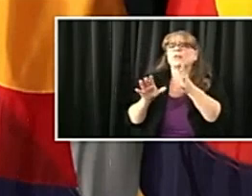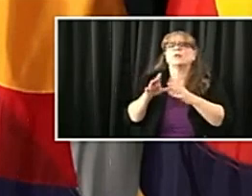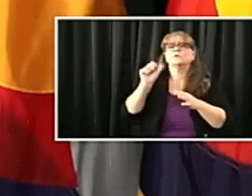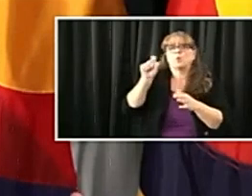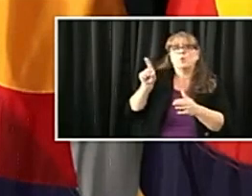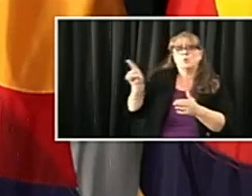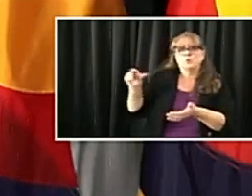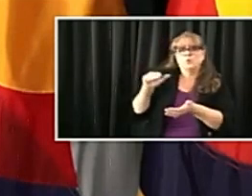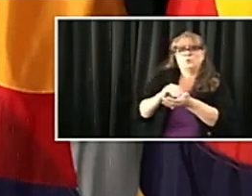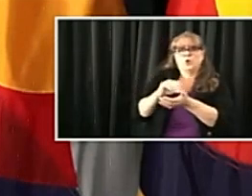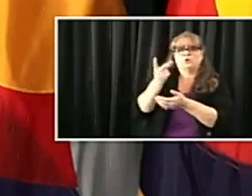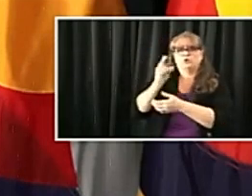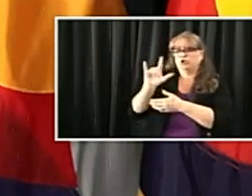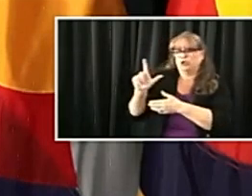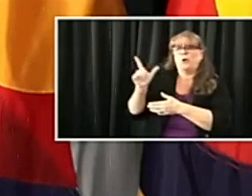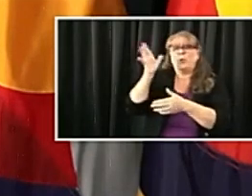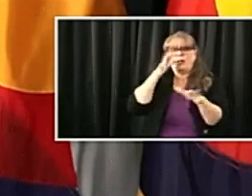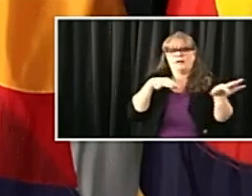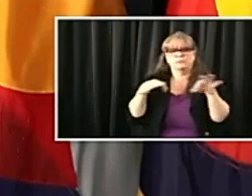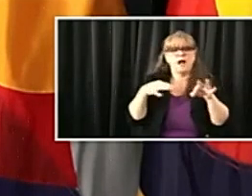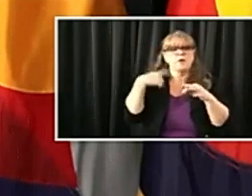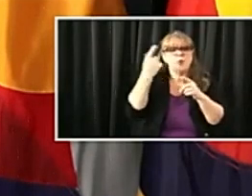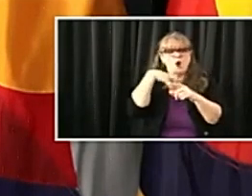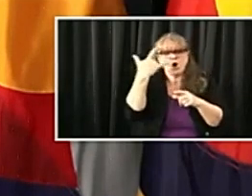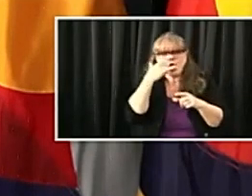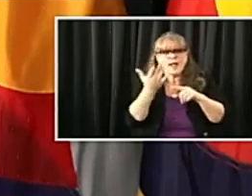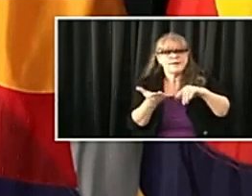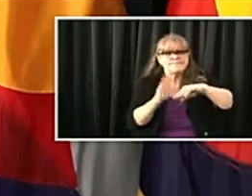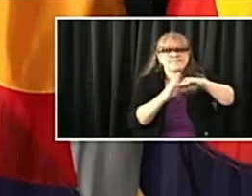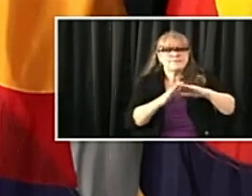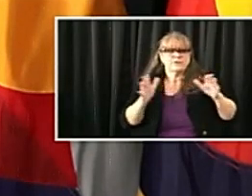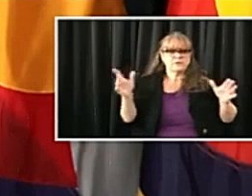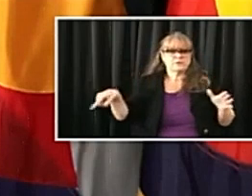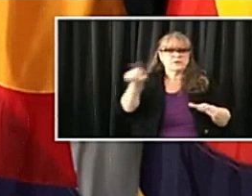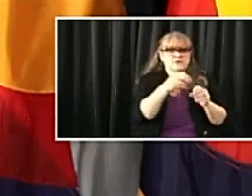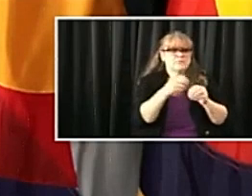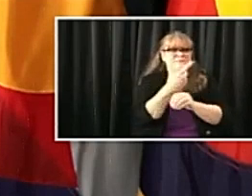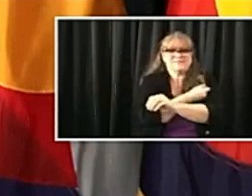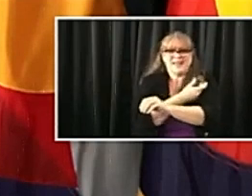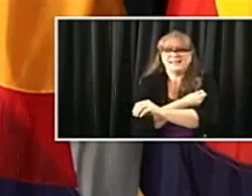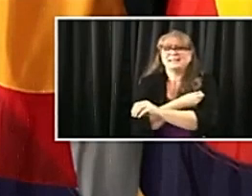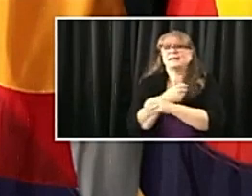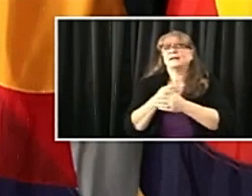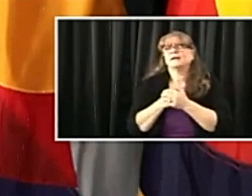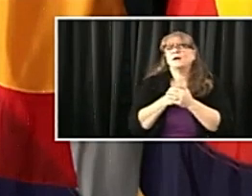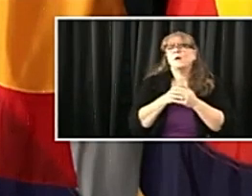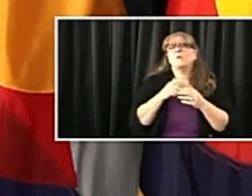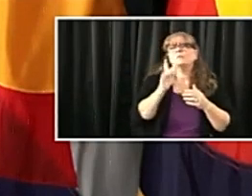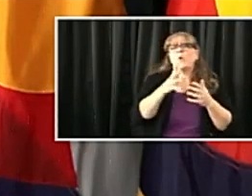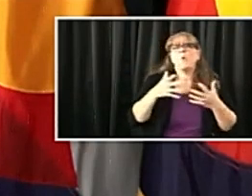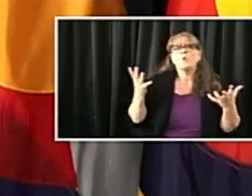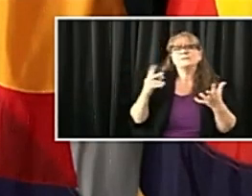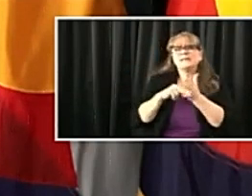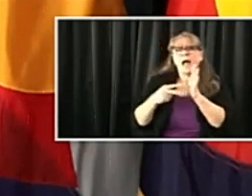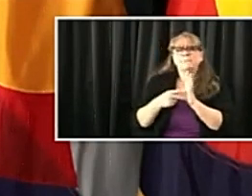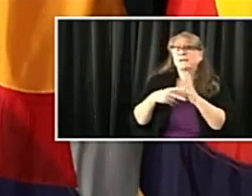people get vaccinated, especially those who are most likely to require hospitalization or to have major adverse health effects